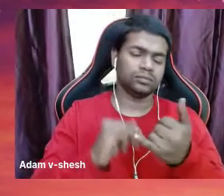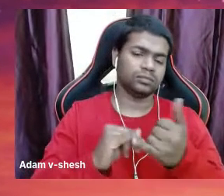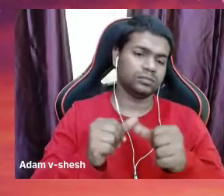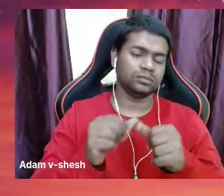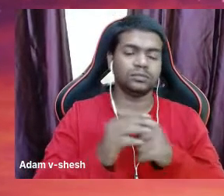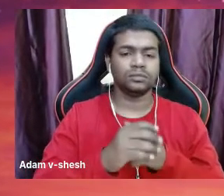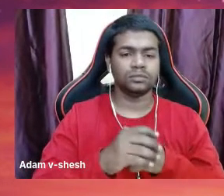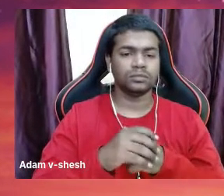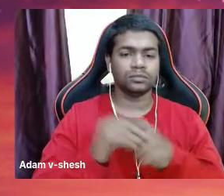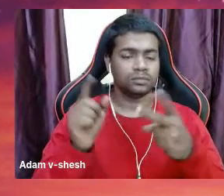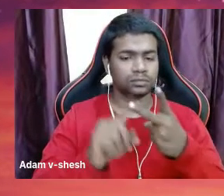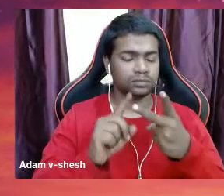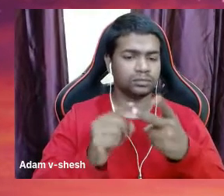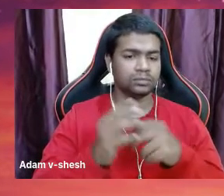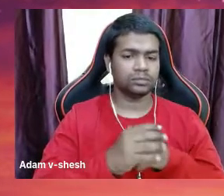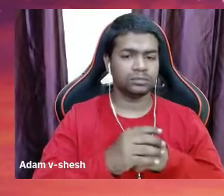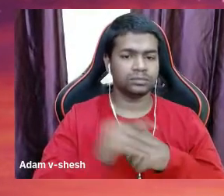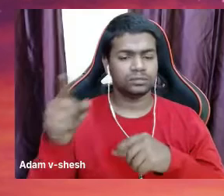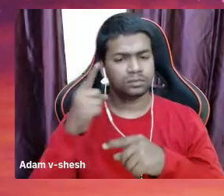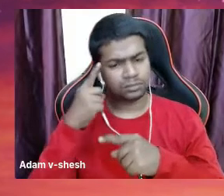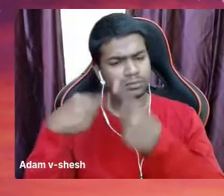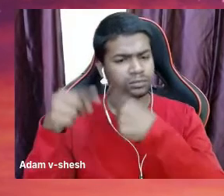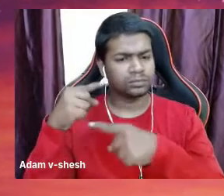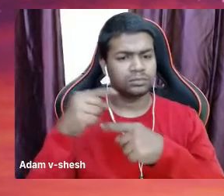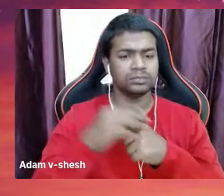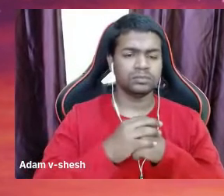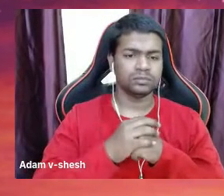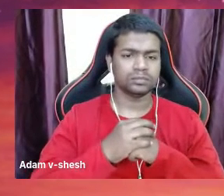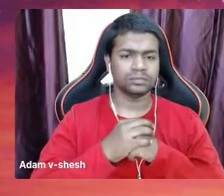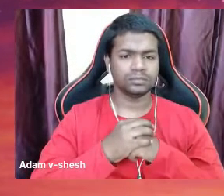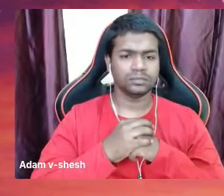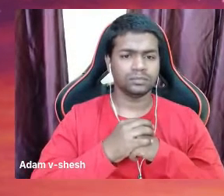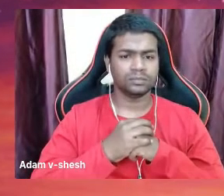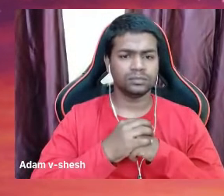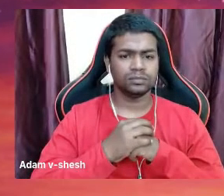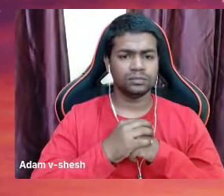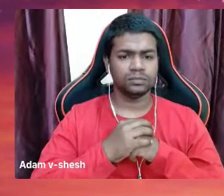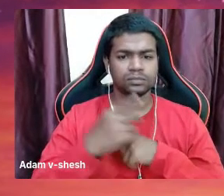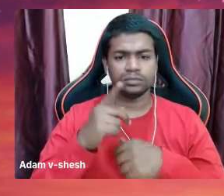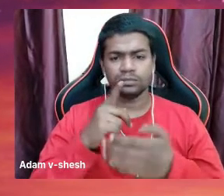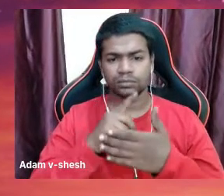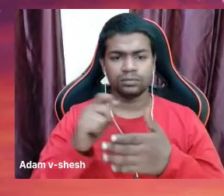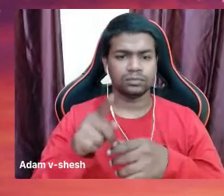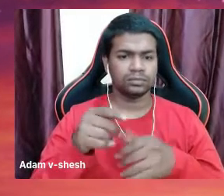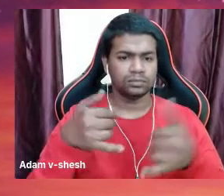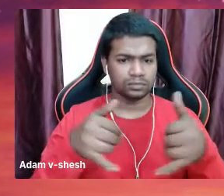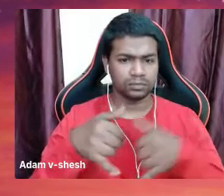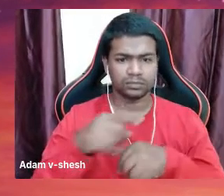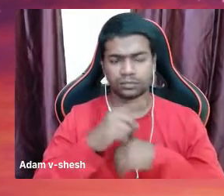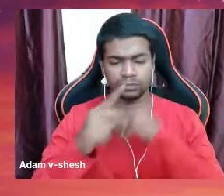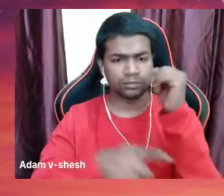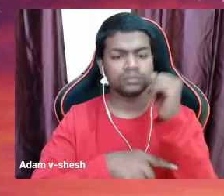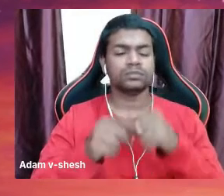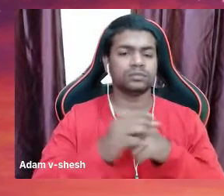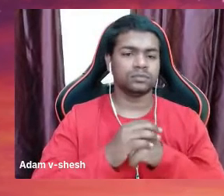second thing is that they've realized that there is actually a real gain that comes at the end of it, right? Which